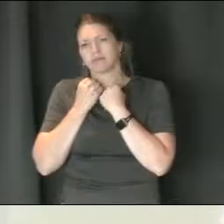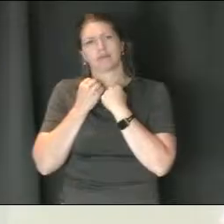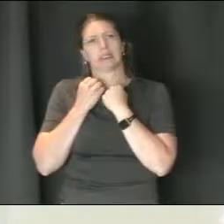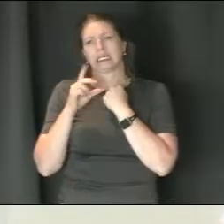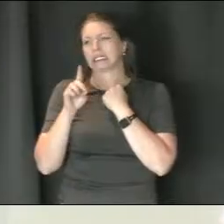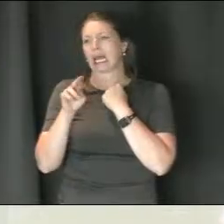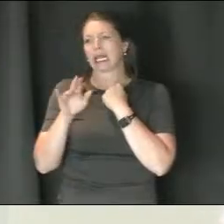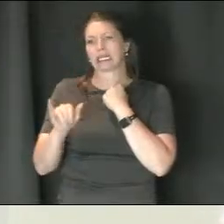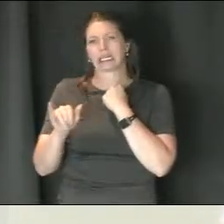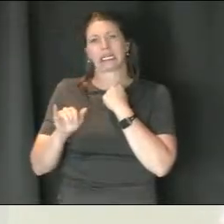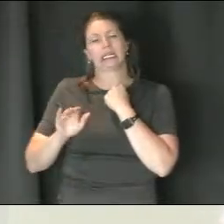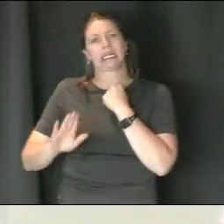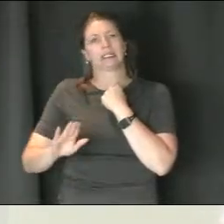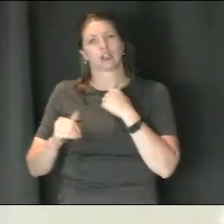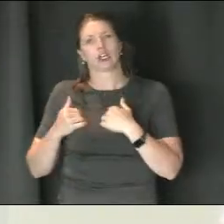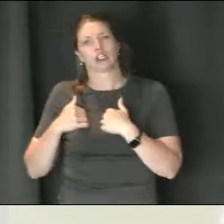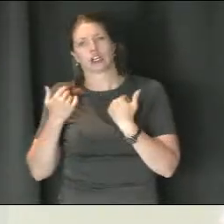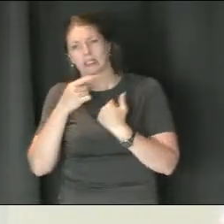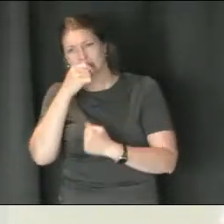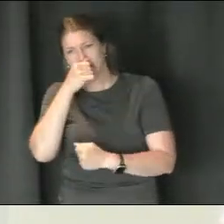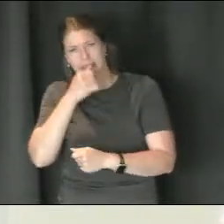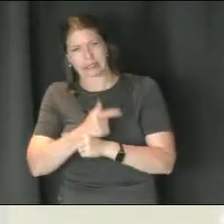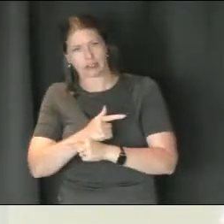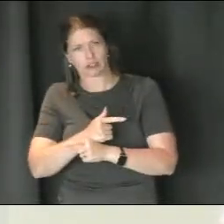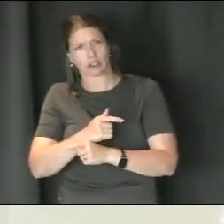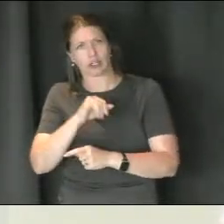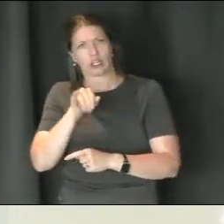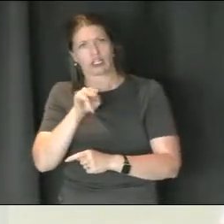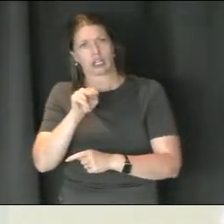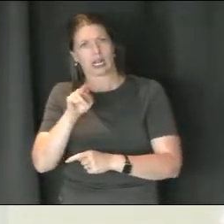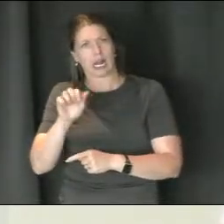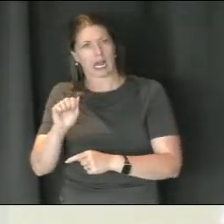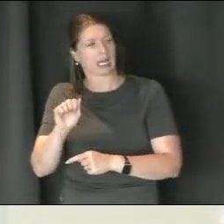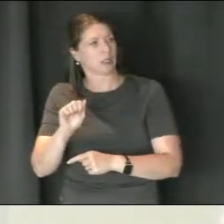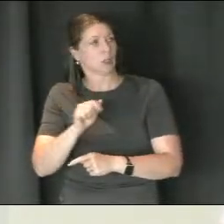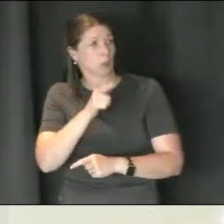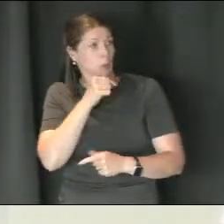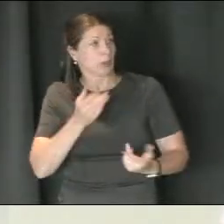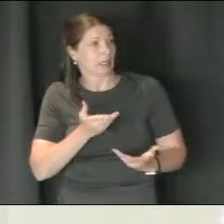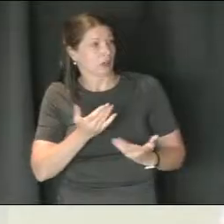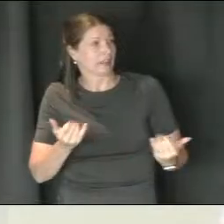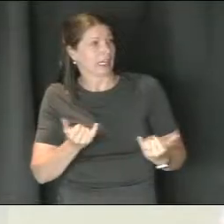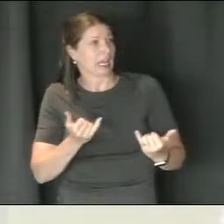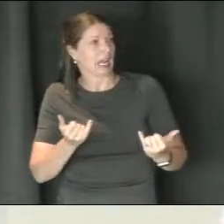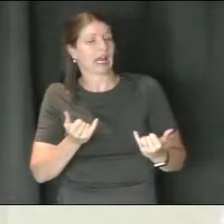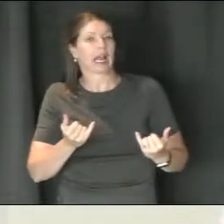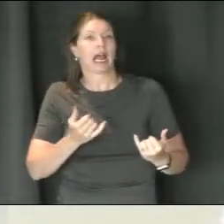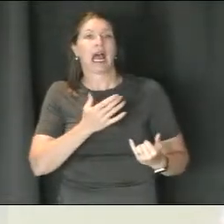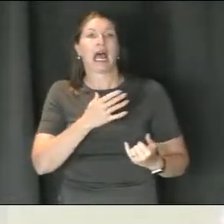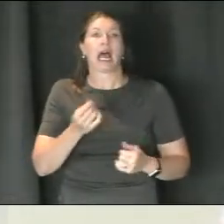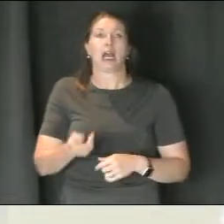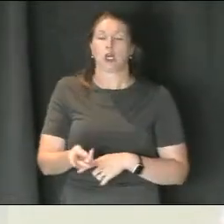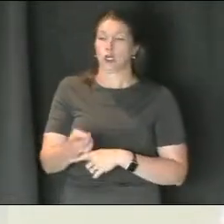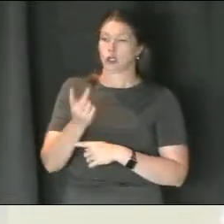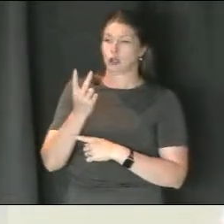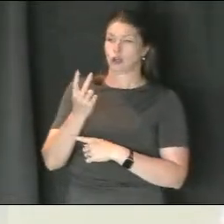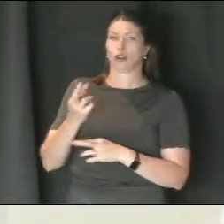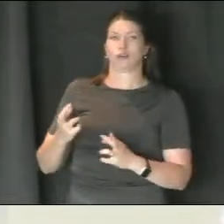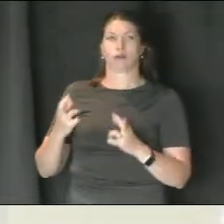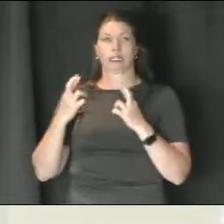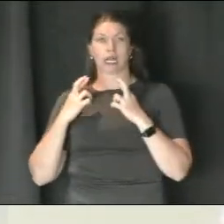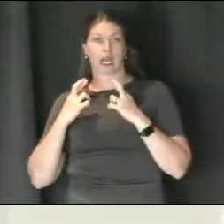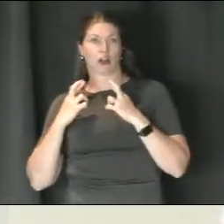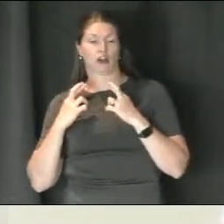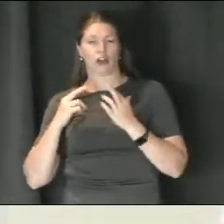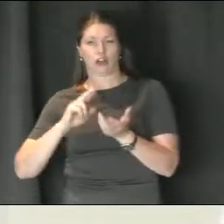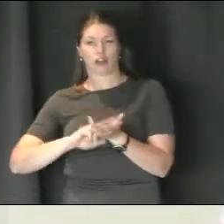his younger sister Jenna, who we're very pleased could be with us today, and 2 retired nurses in our family, Angela